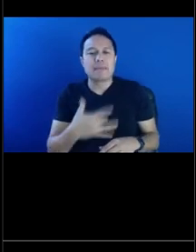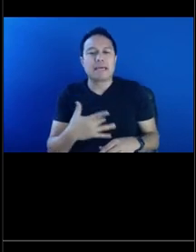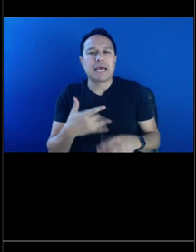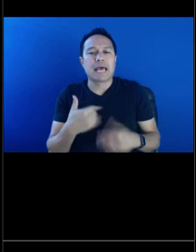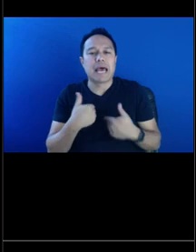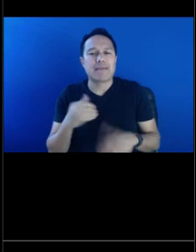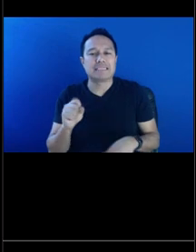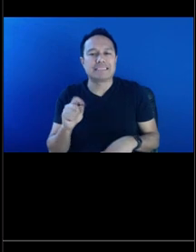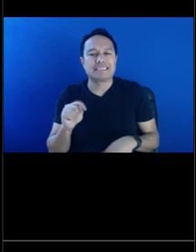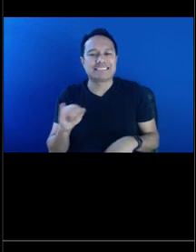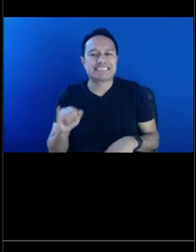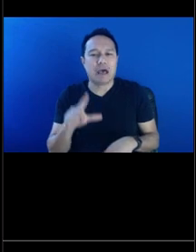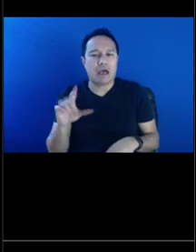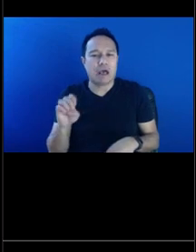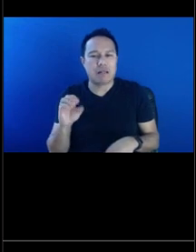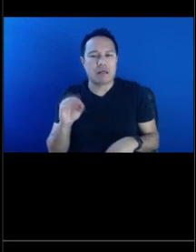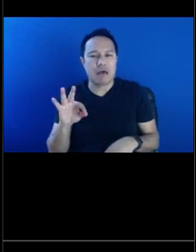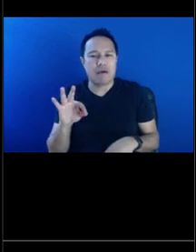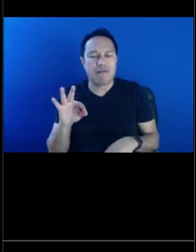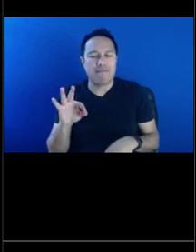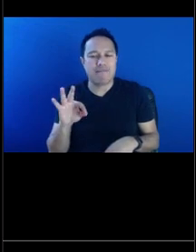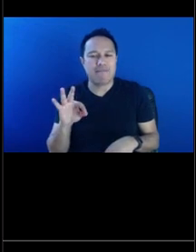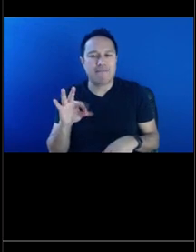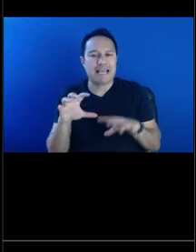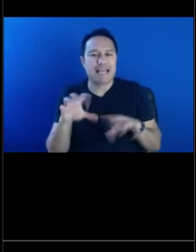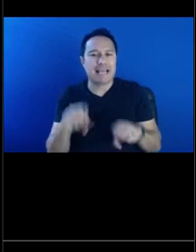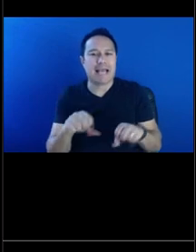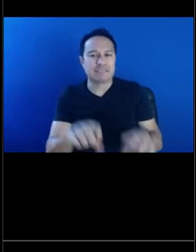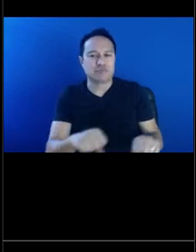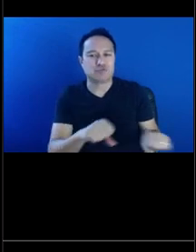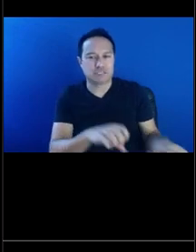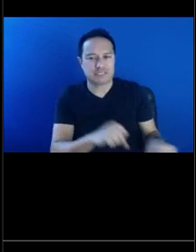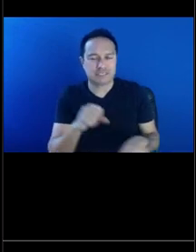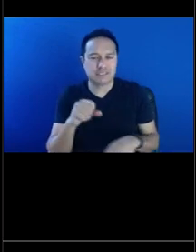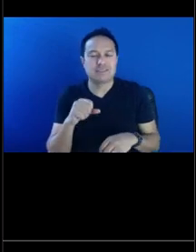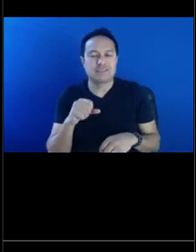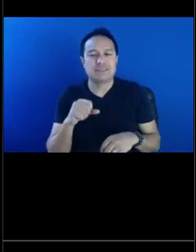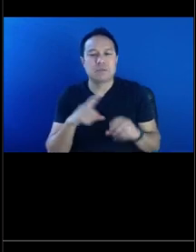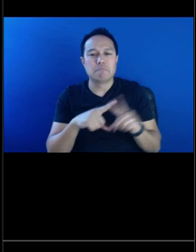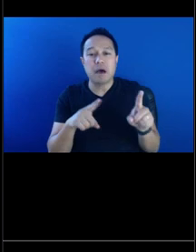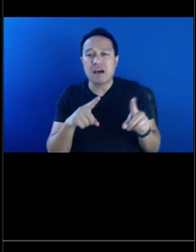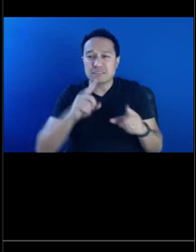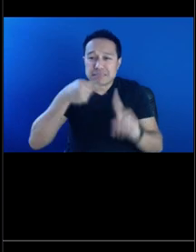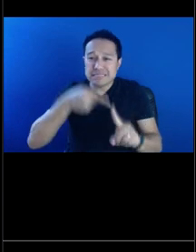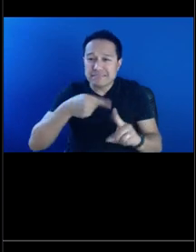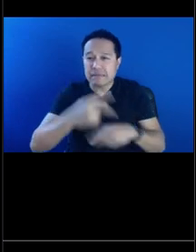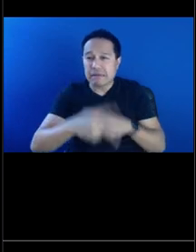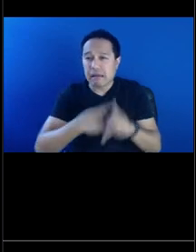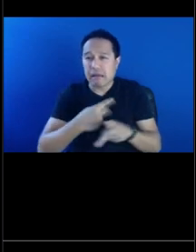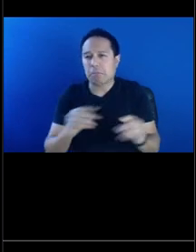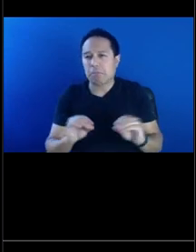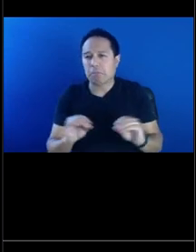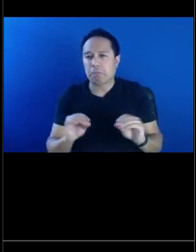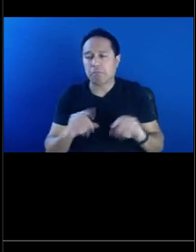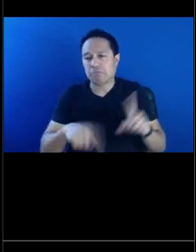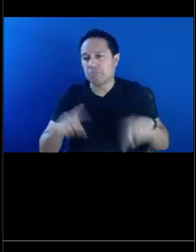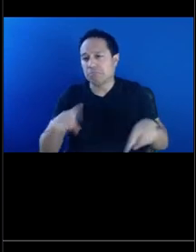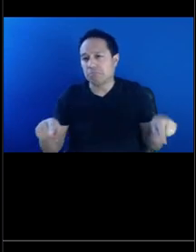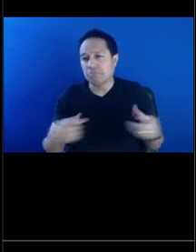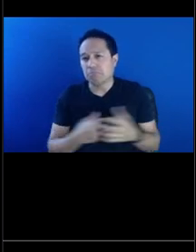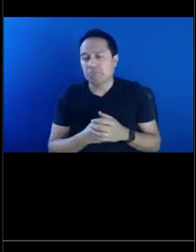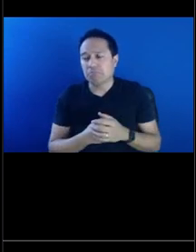prey, but not in any one particular species of prey. So they do eat a pretty varied diet, and they really